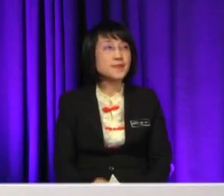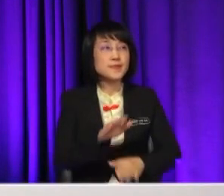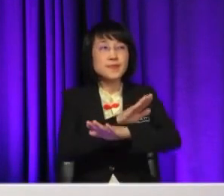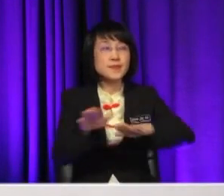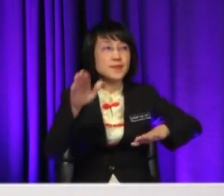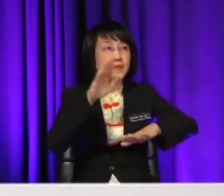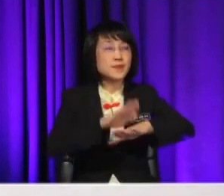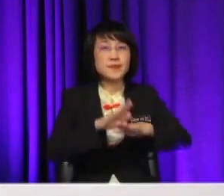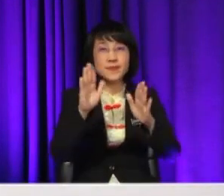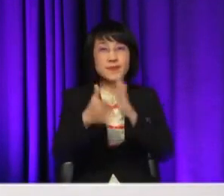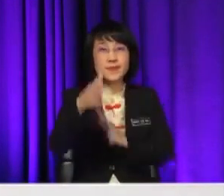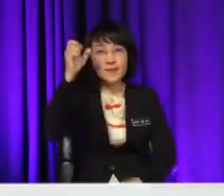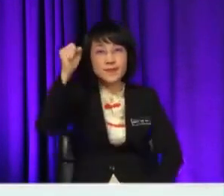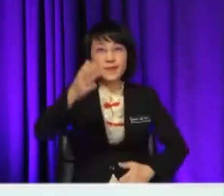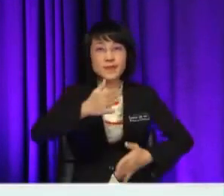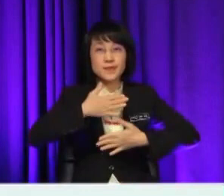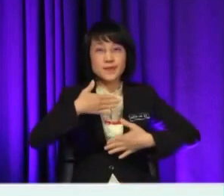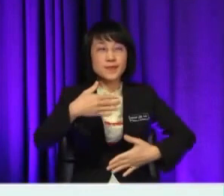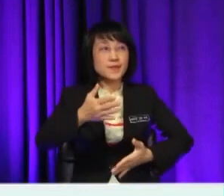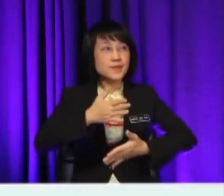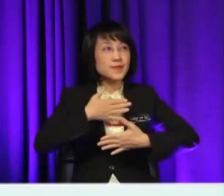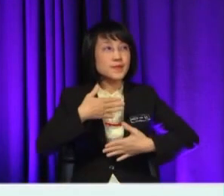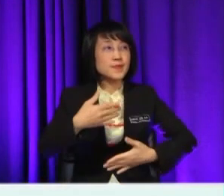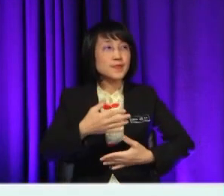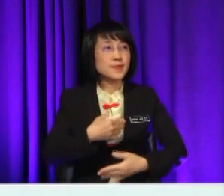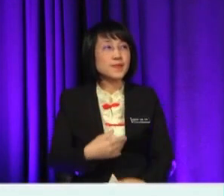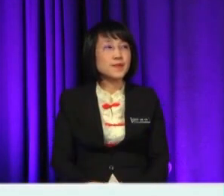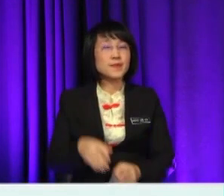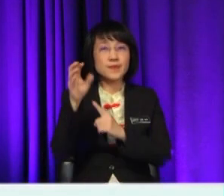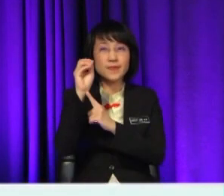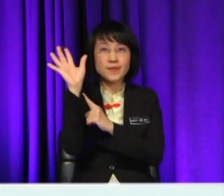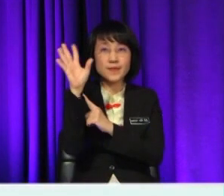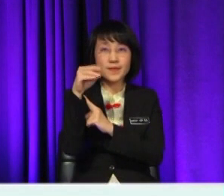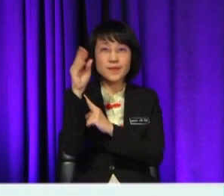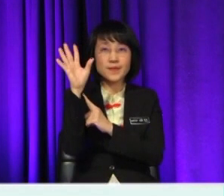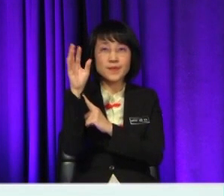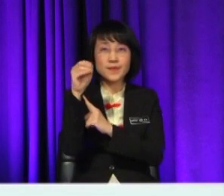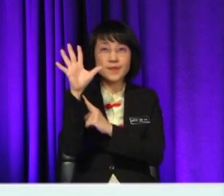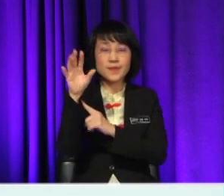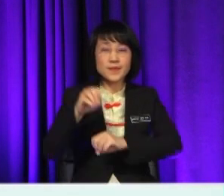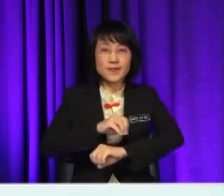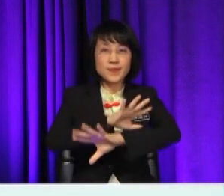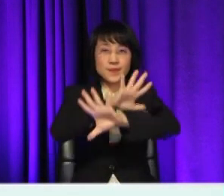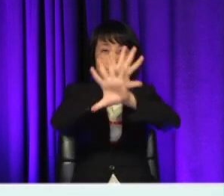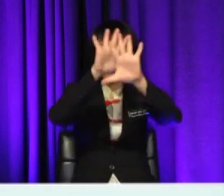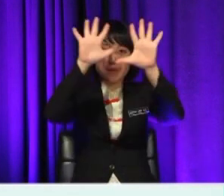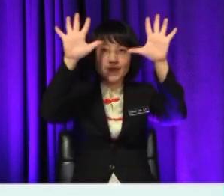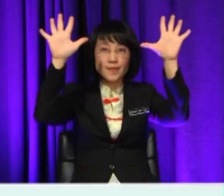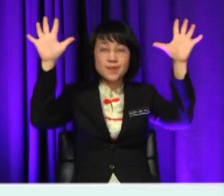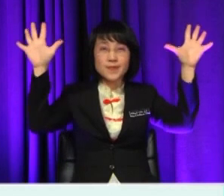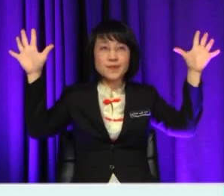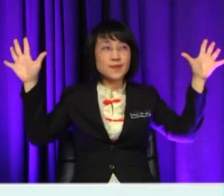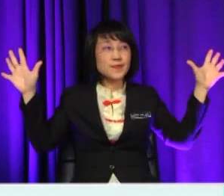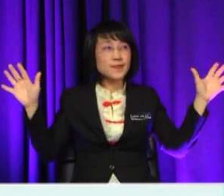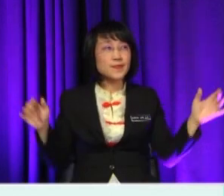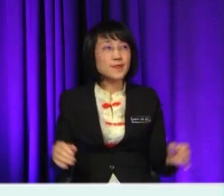his breath, and candle shines bright, burns with a clear, steady light. So here, when you see the